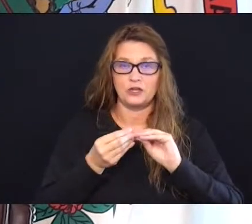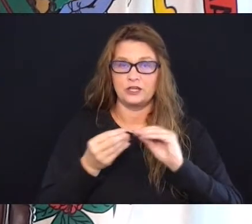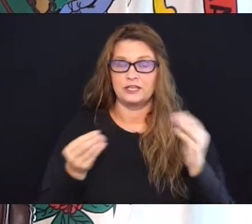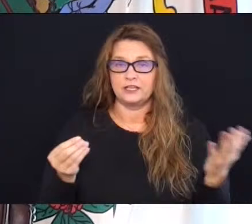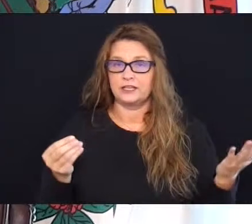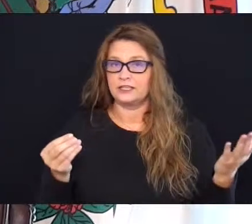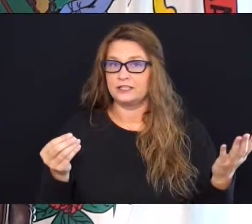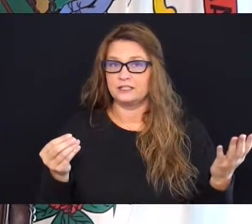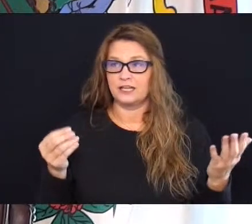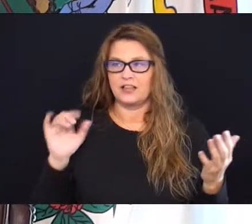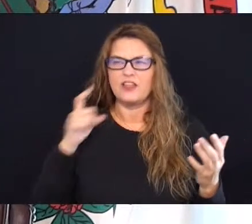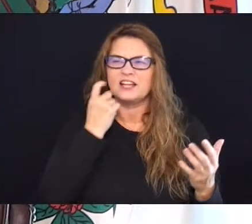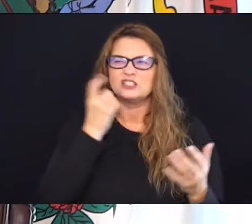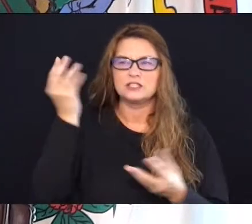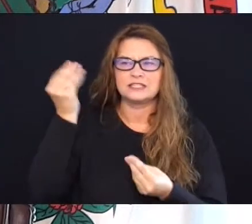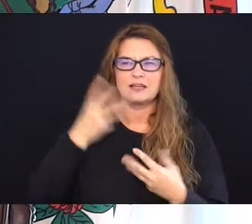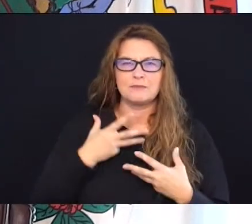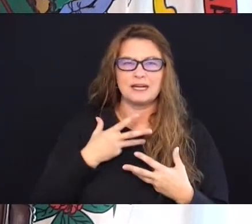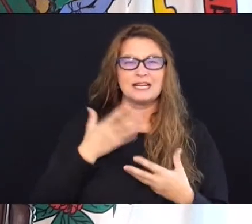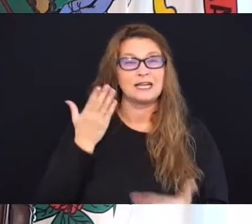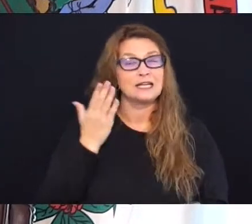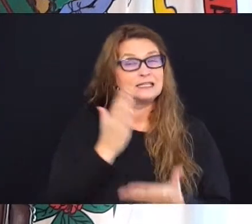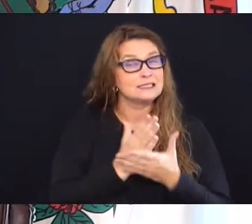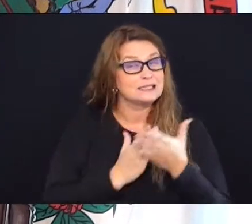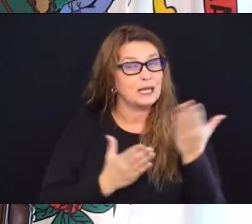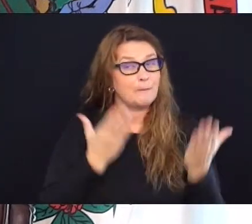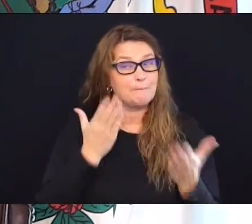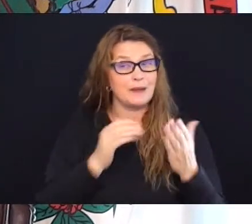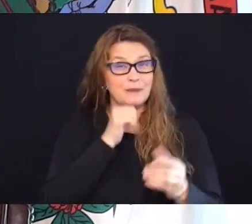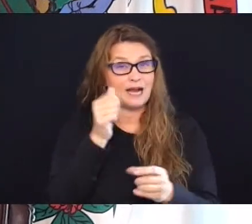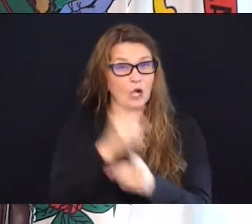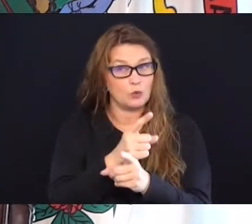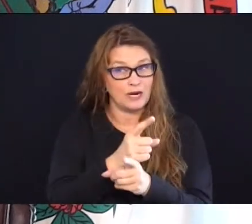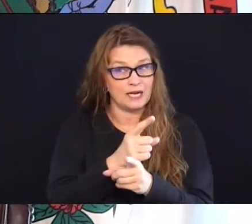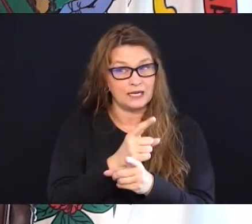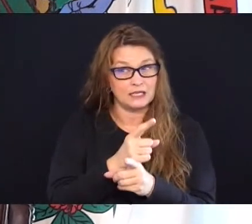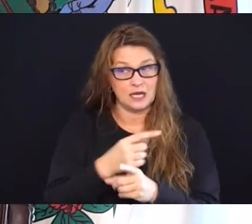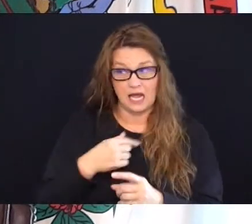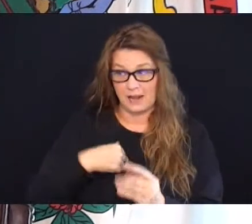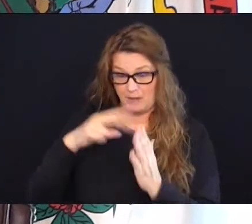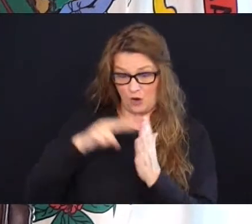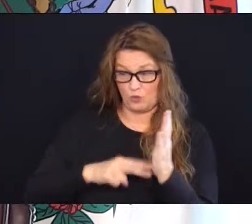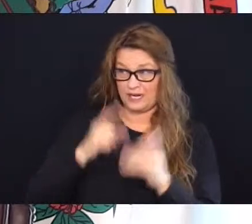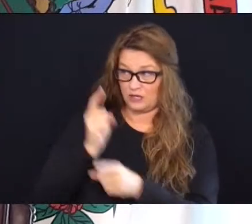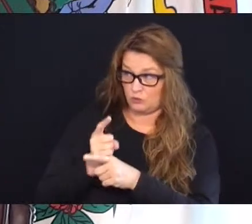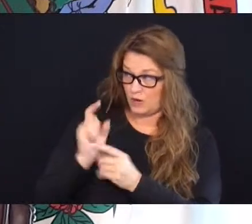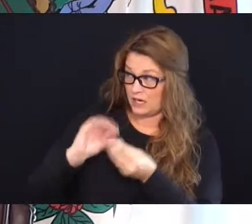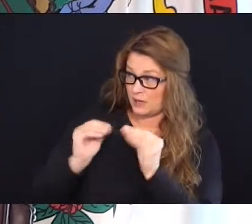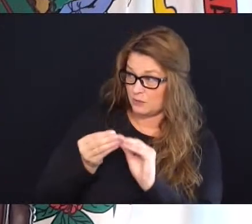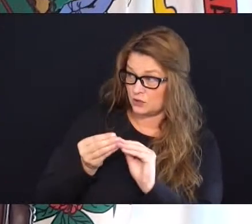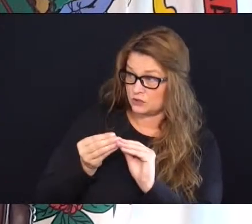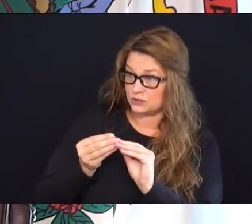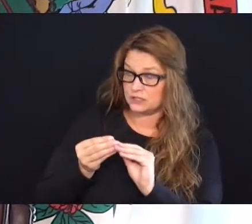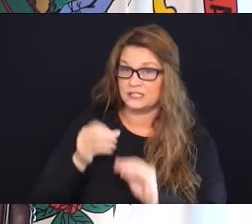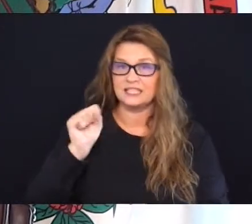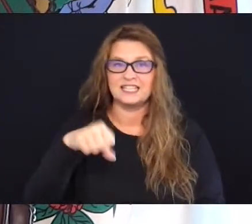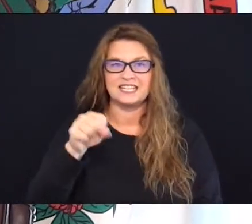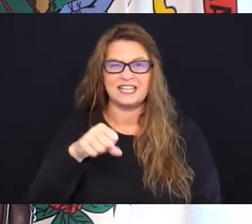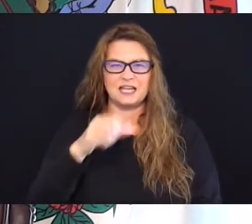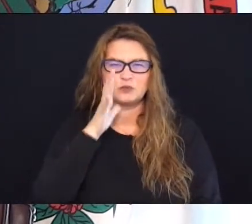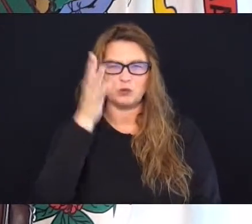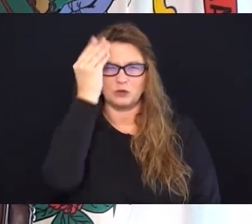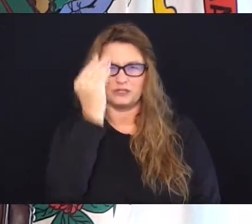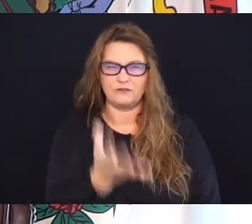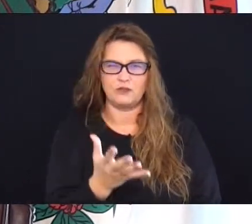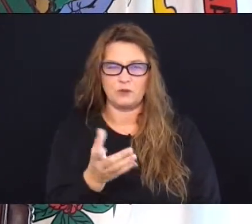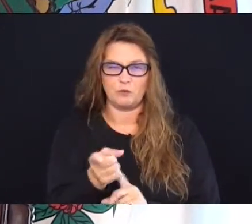They just updated me that some of these numbers may not be correct. Are these the numbers, Jordan, I'm talking about right here? Yes, sir. We'll get you the updated numbers